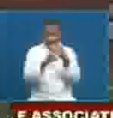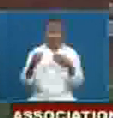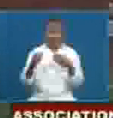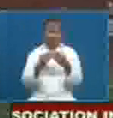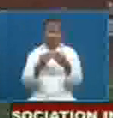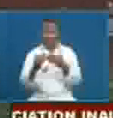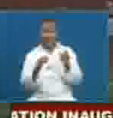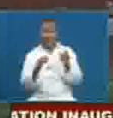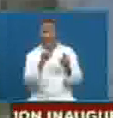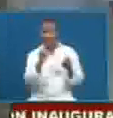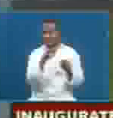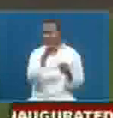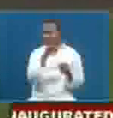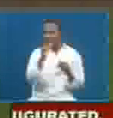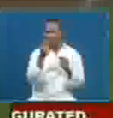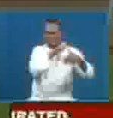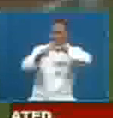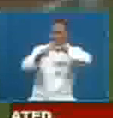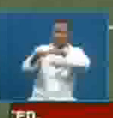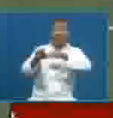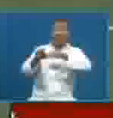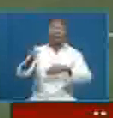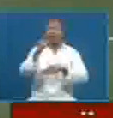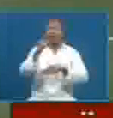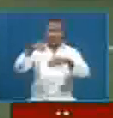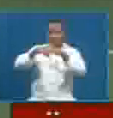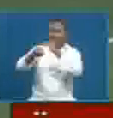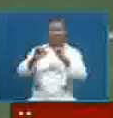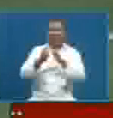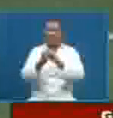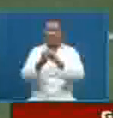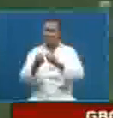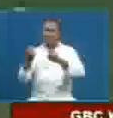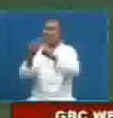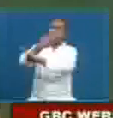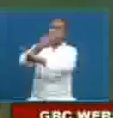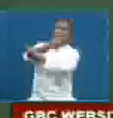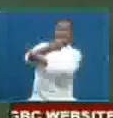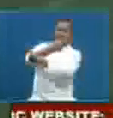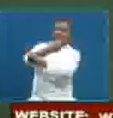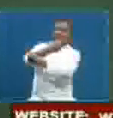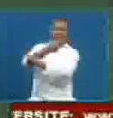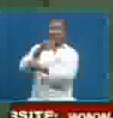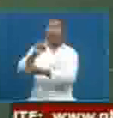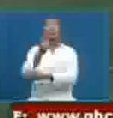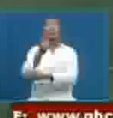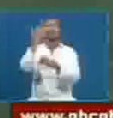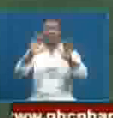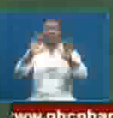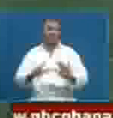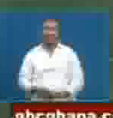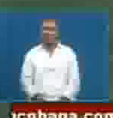However, the Chipolopolo boys exploded and got their first goal through a deflection. This, incidentally, was the only goal of the